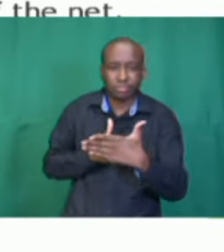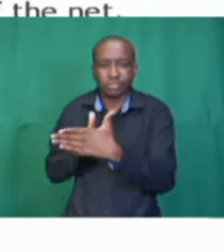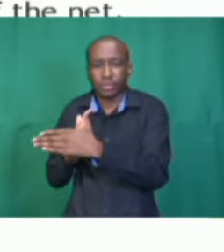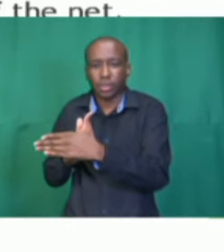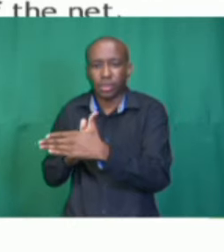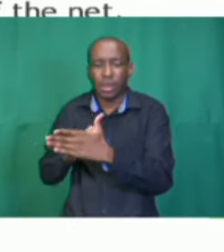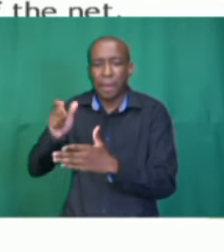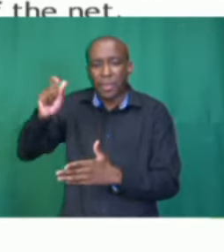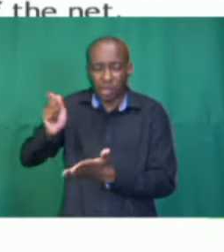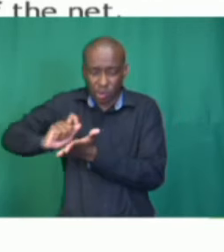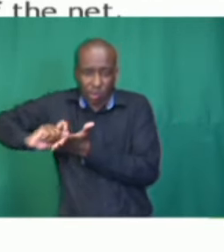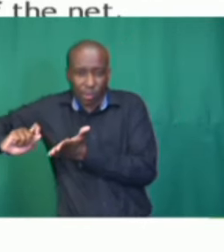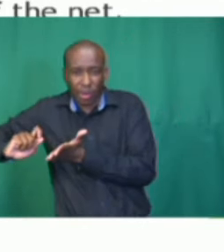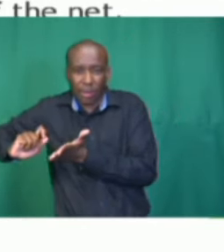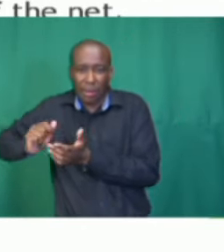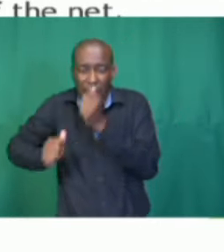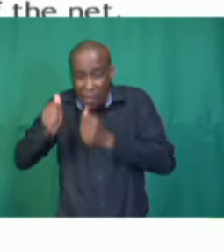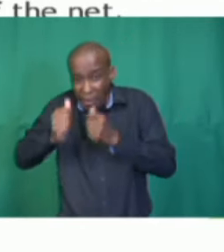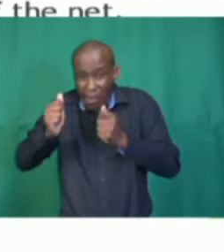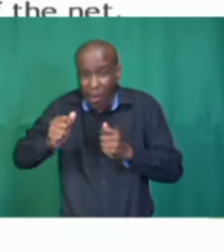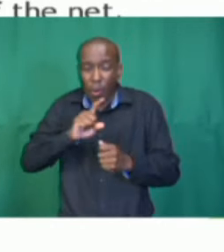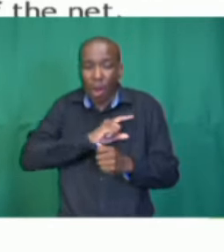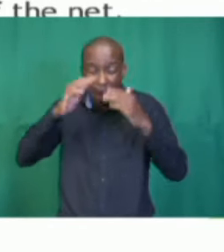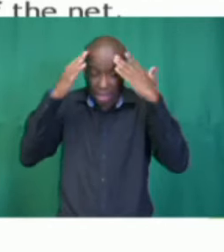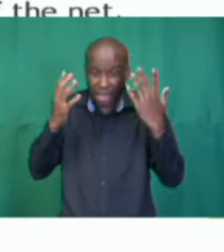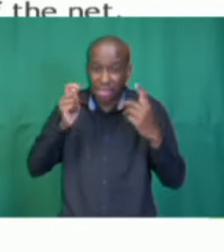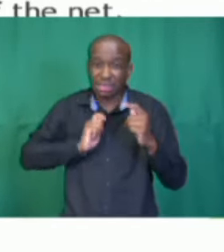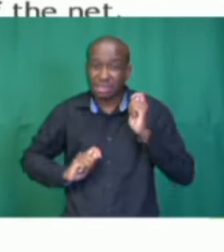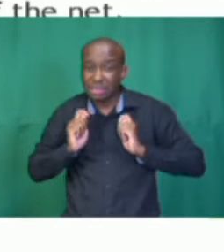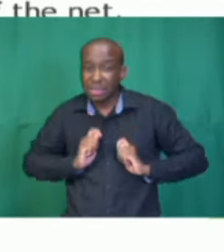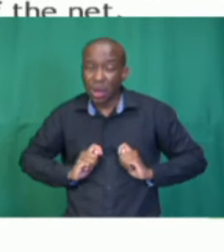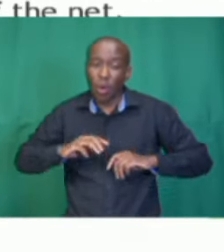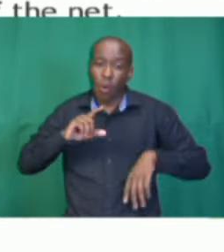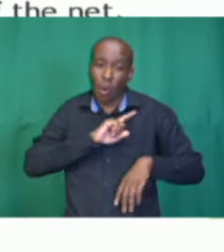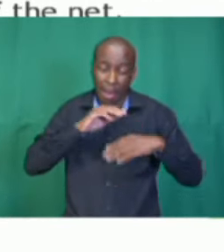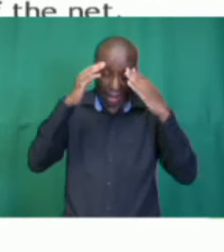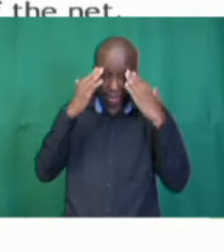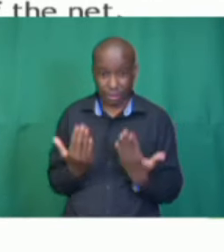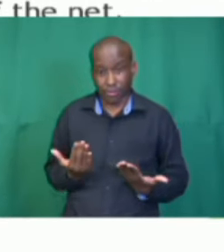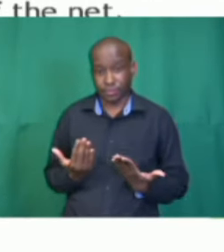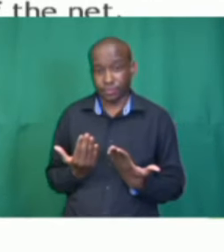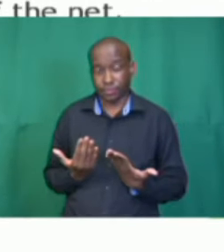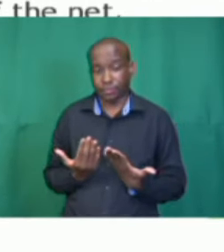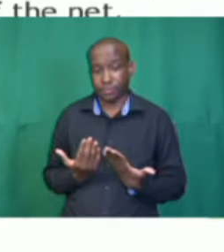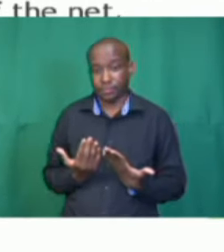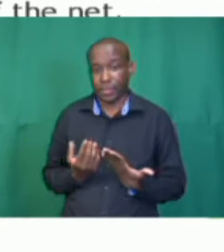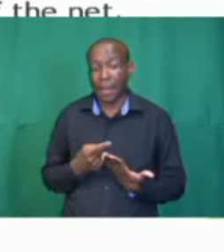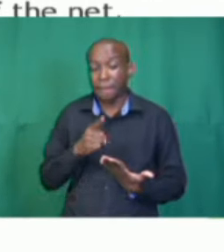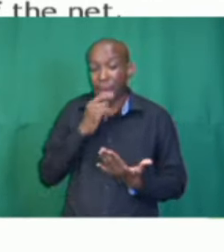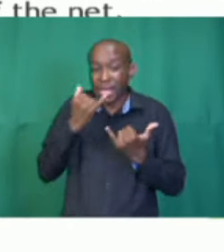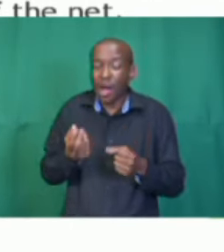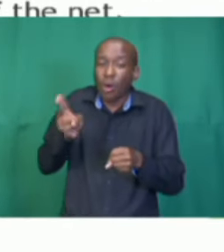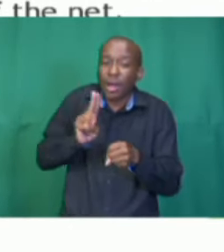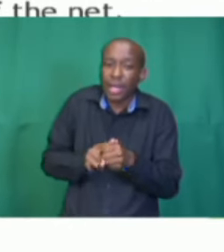writer is running. We don't know why he is tired, but albeit that he is confronted with